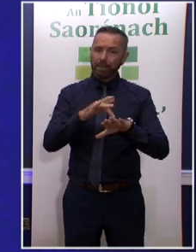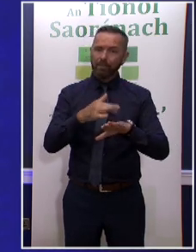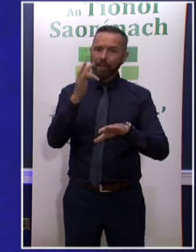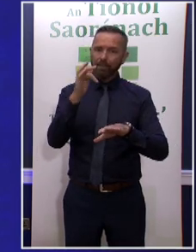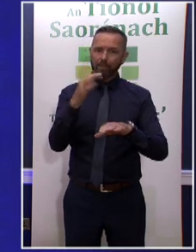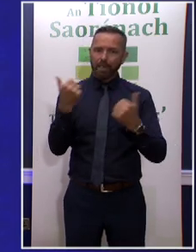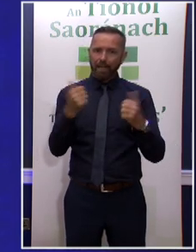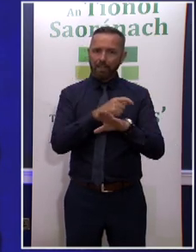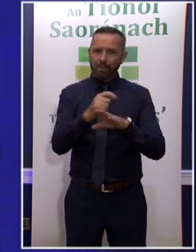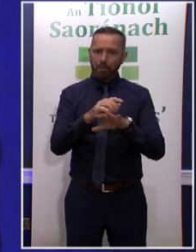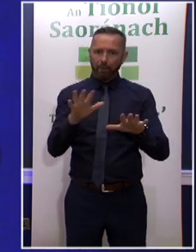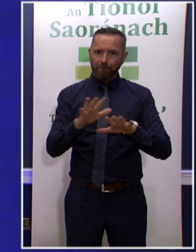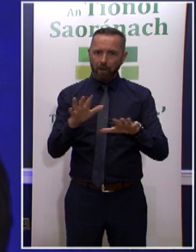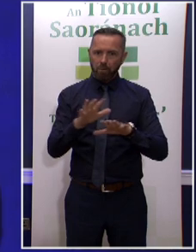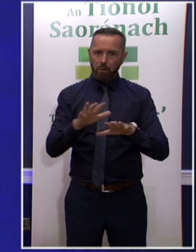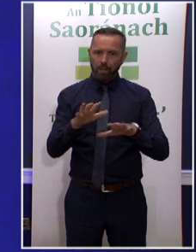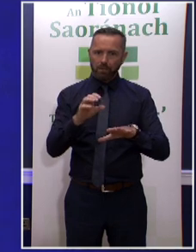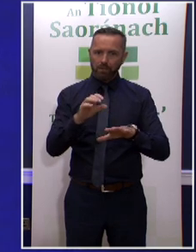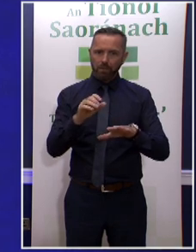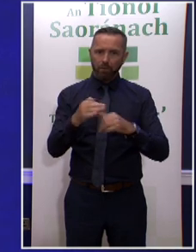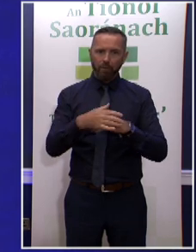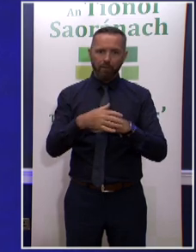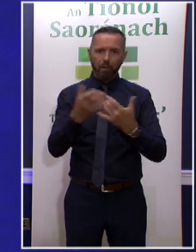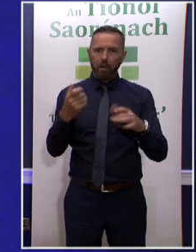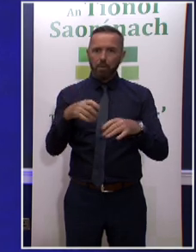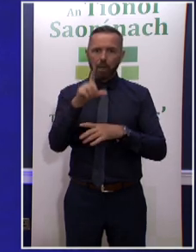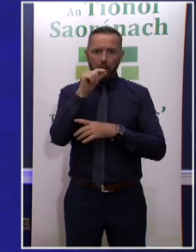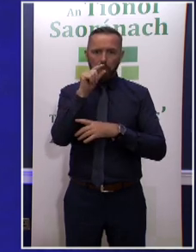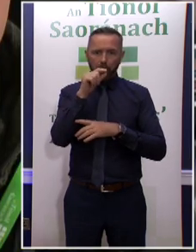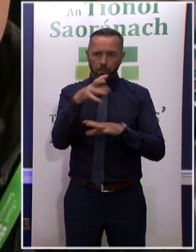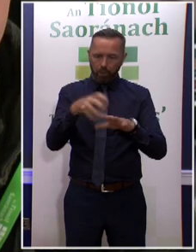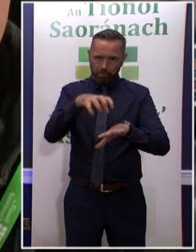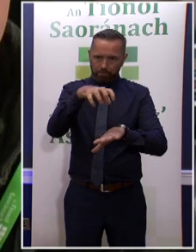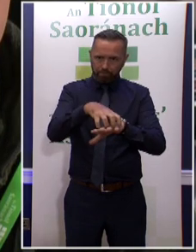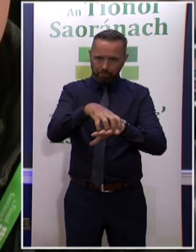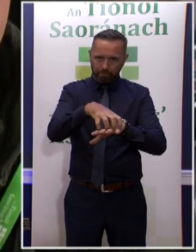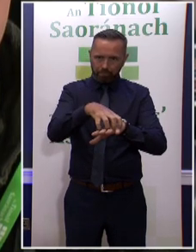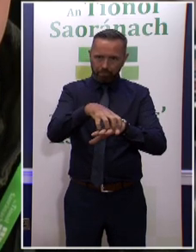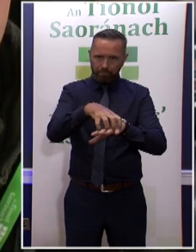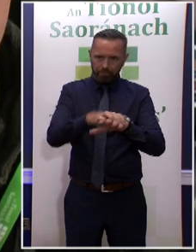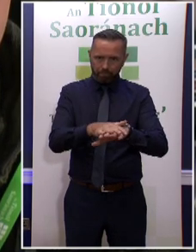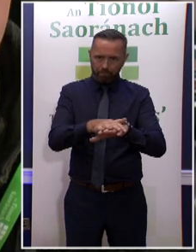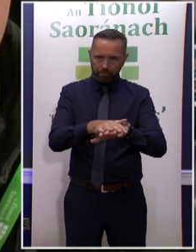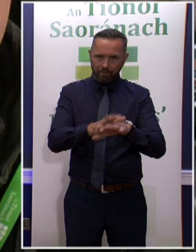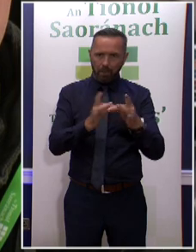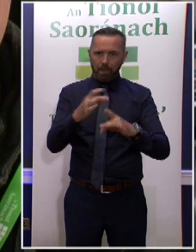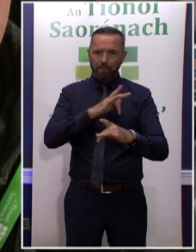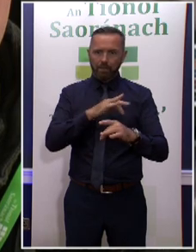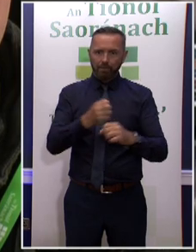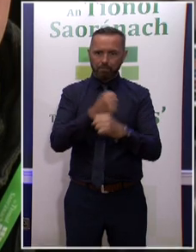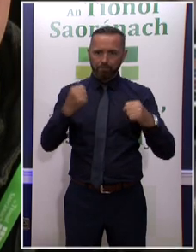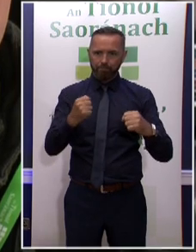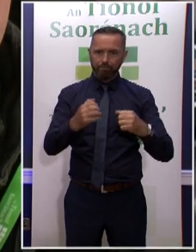slightest vibration on the rock of an approaching bird or a bird that's pecking another shell nearby, they clamp themselves right down and make themselves more